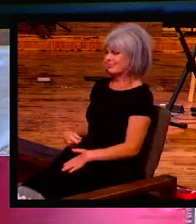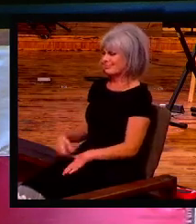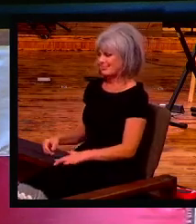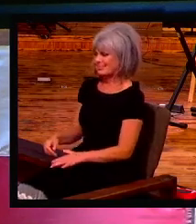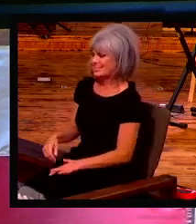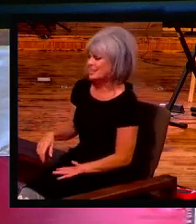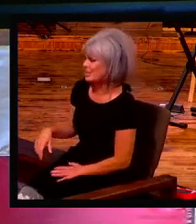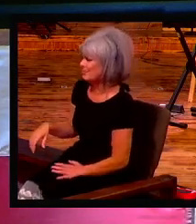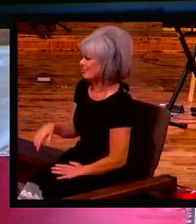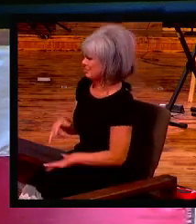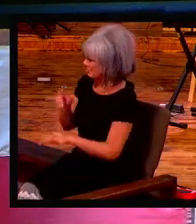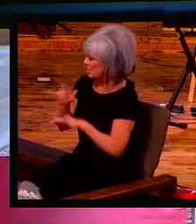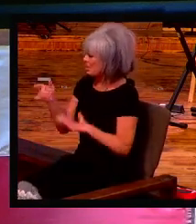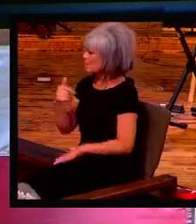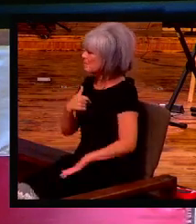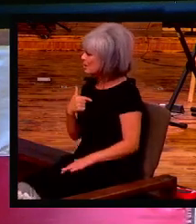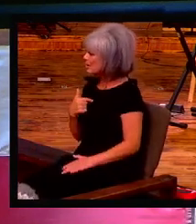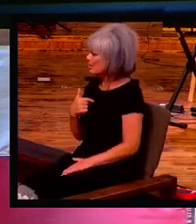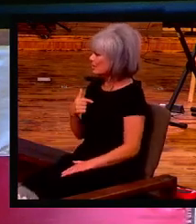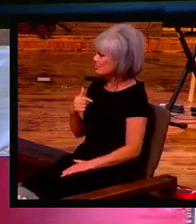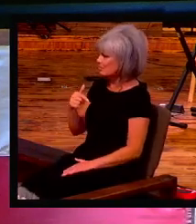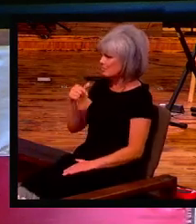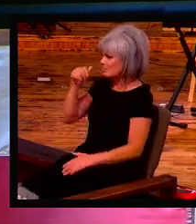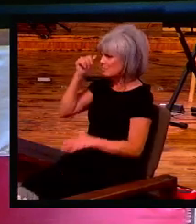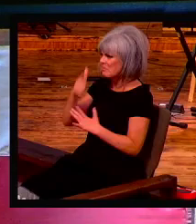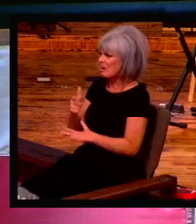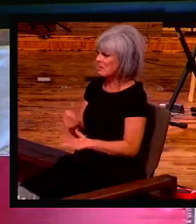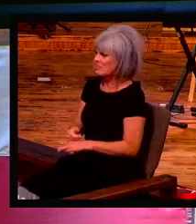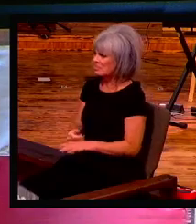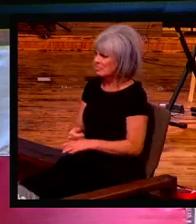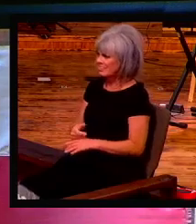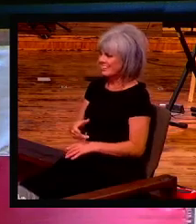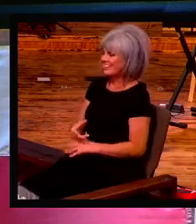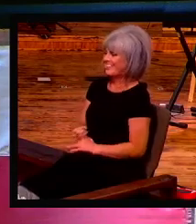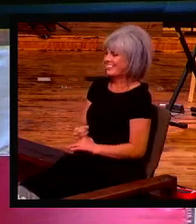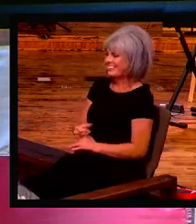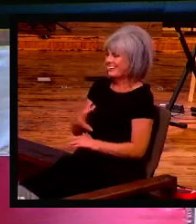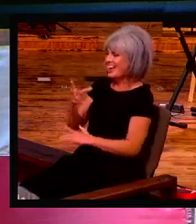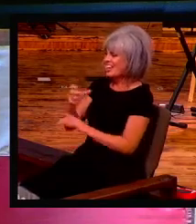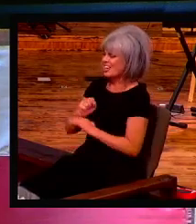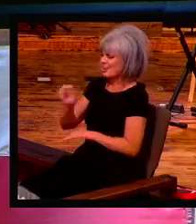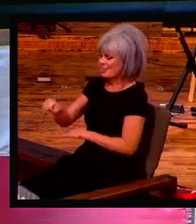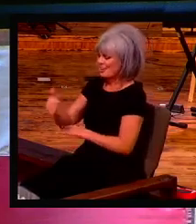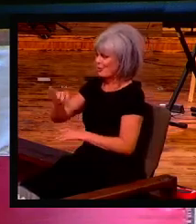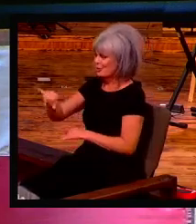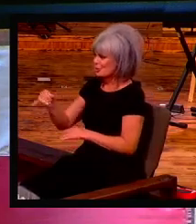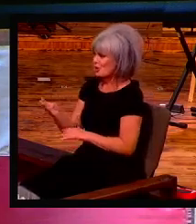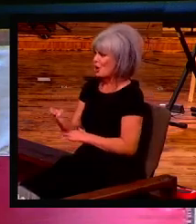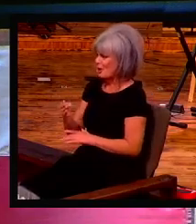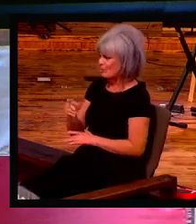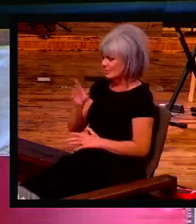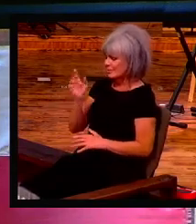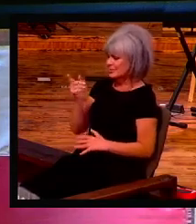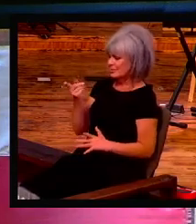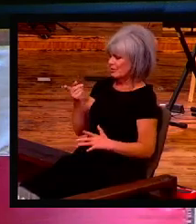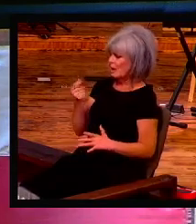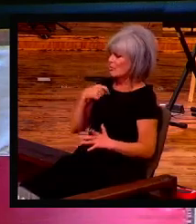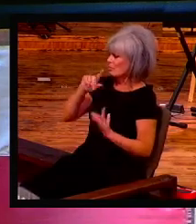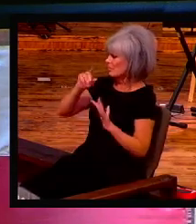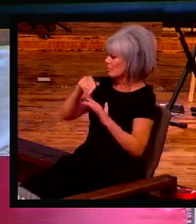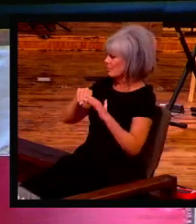Are you kidding me, bro? Get another job. I went outside. I go to check on my